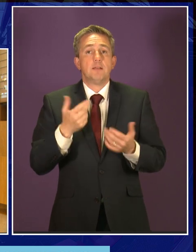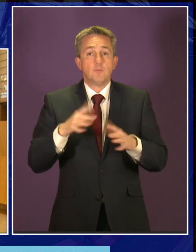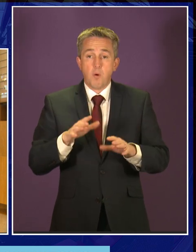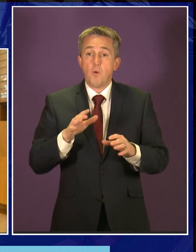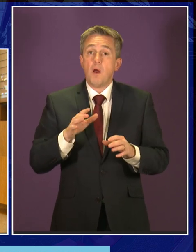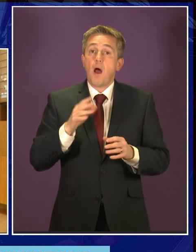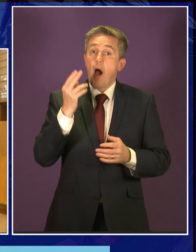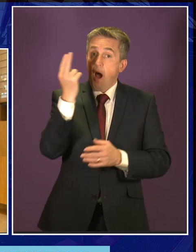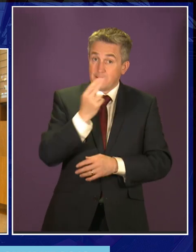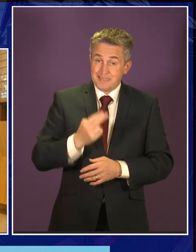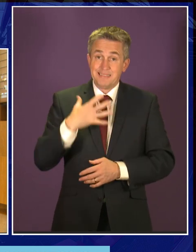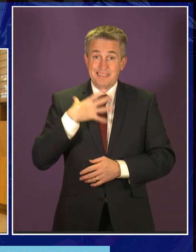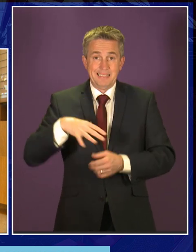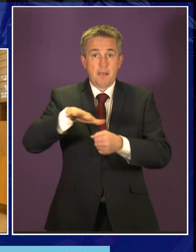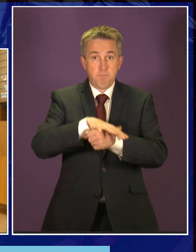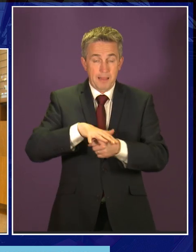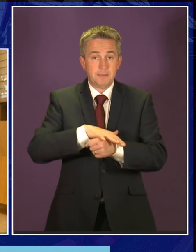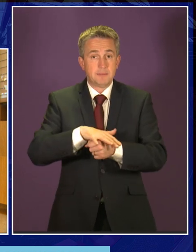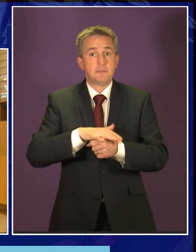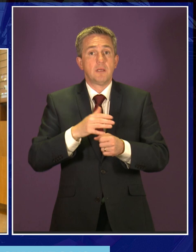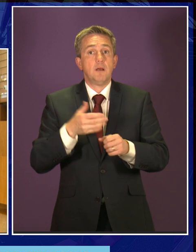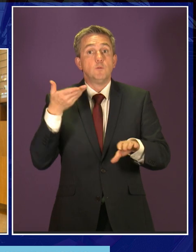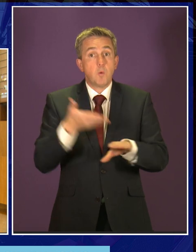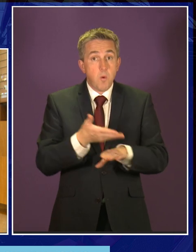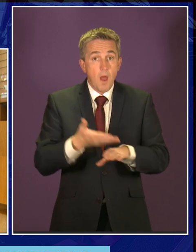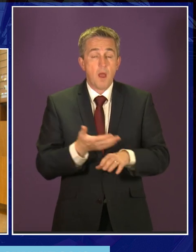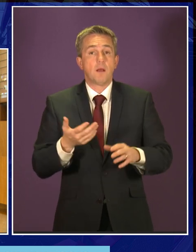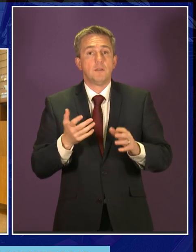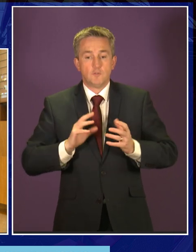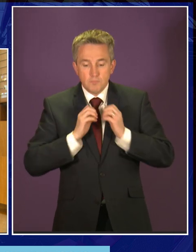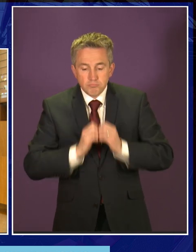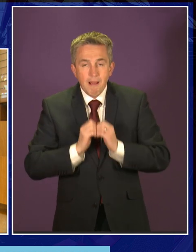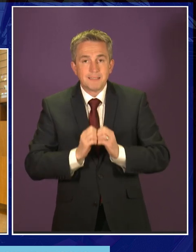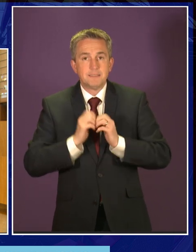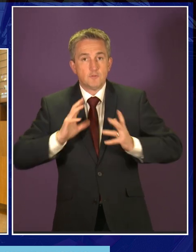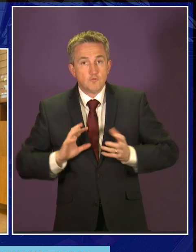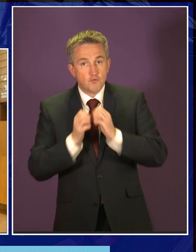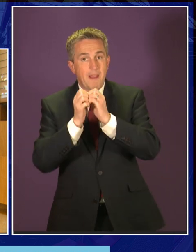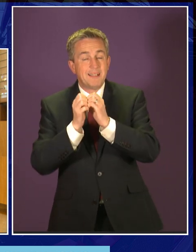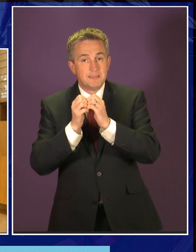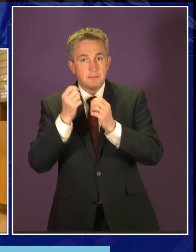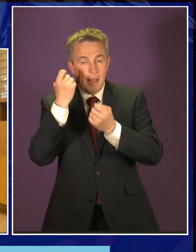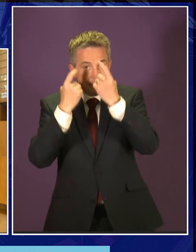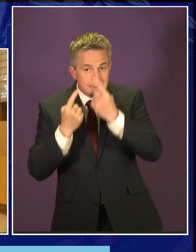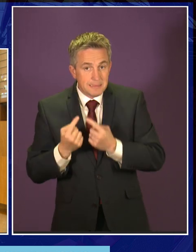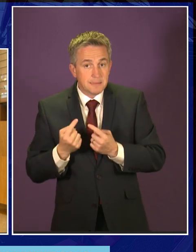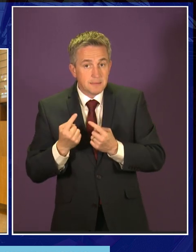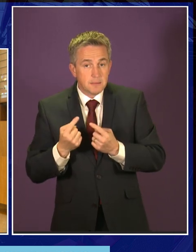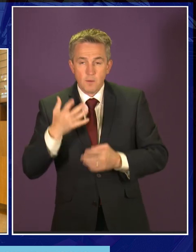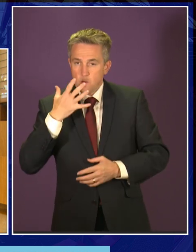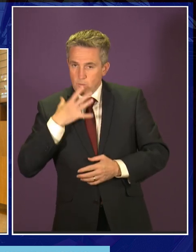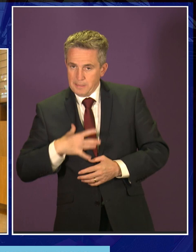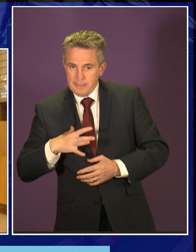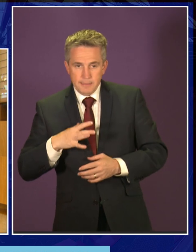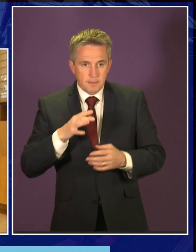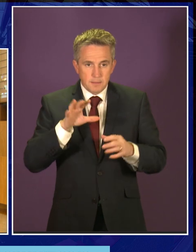for artists to work, to create, to perform and exhibit, mapping underused areas and zoning them